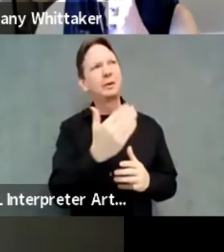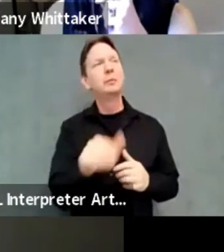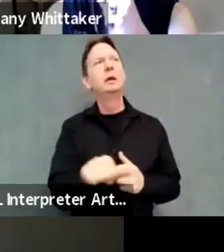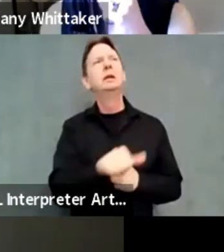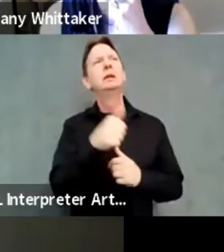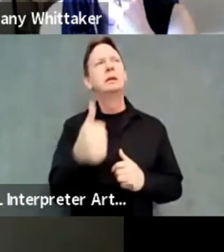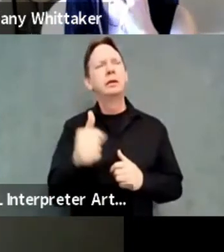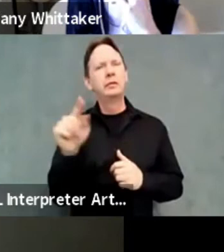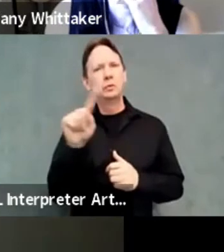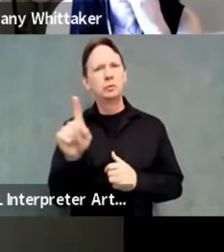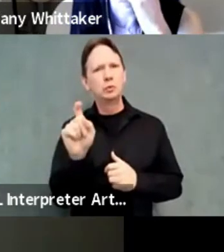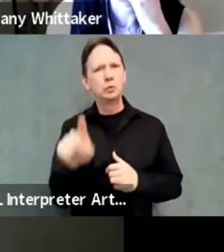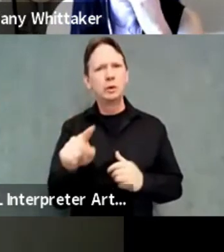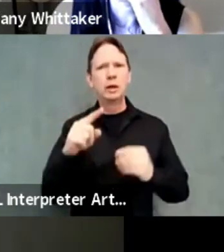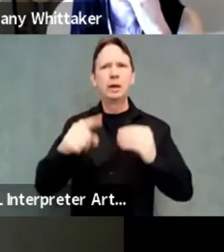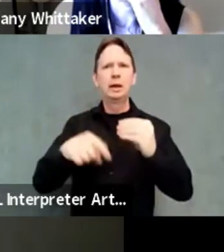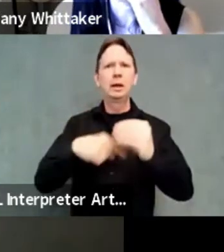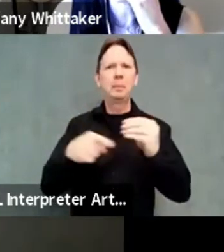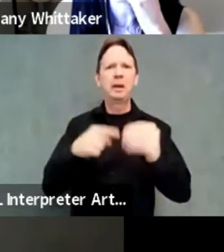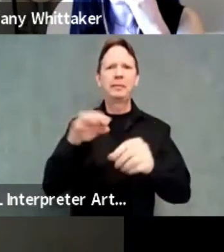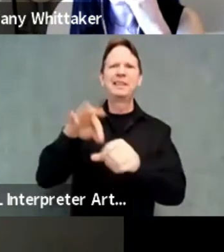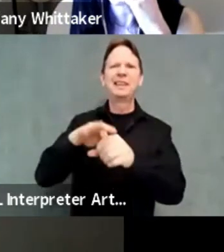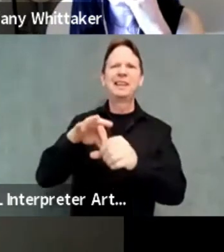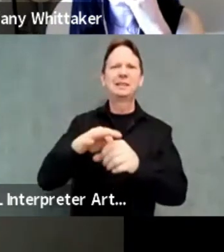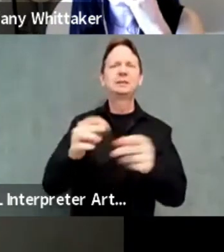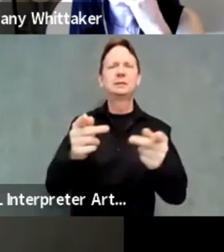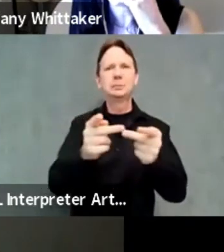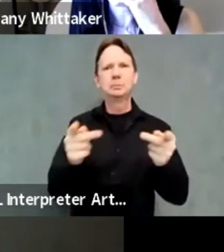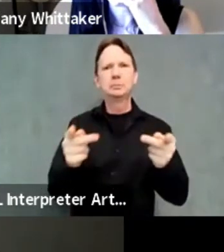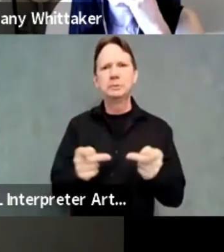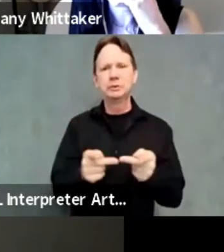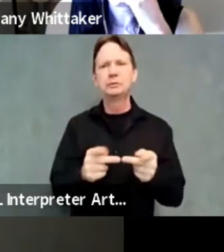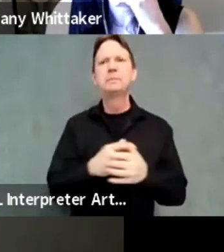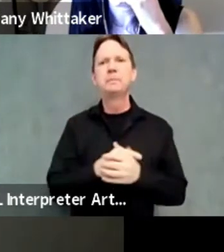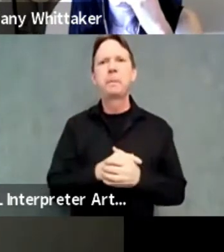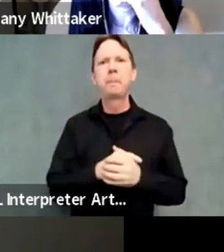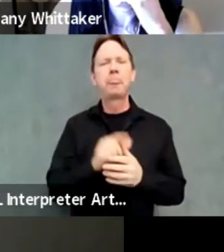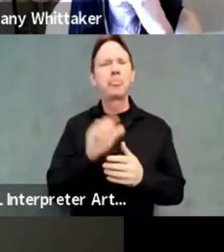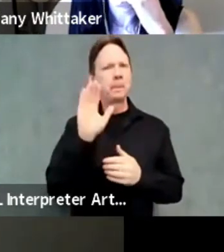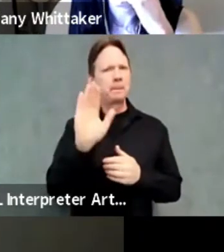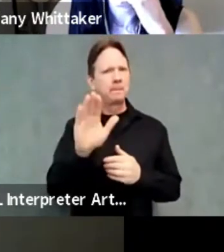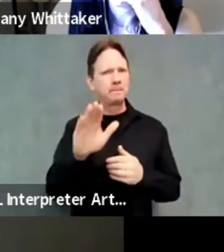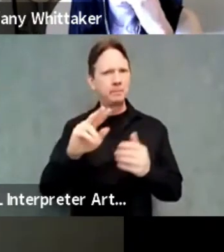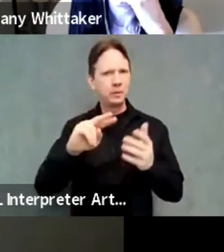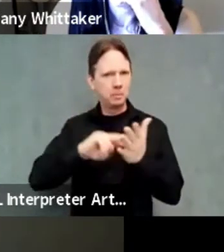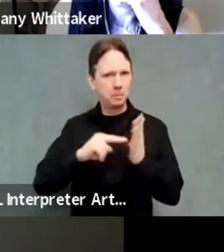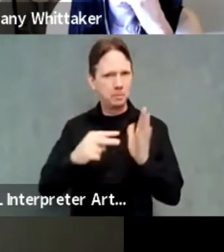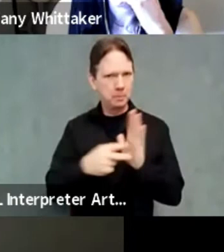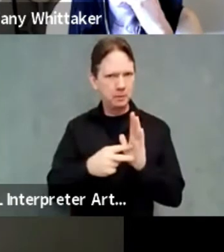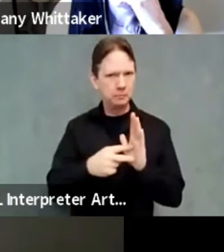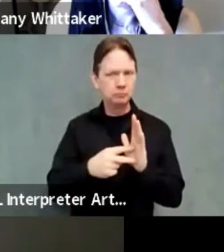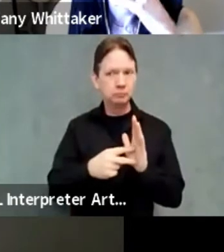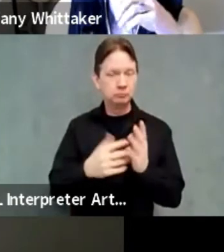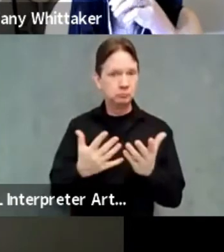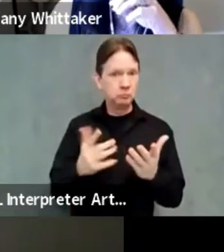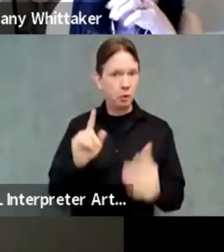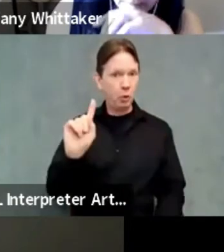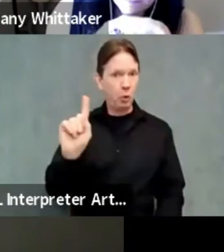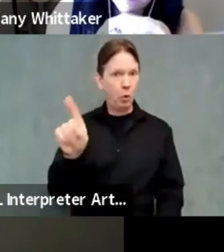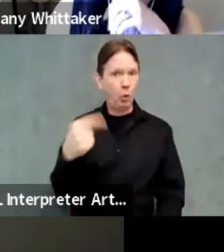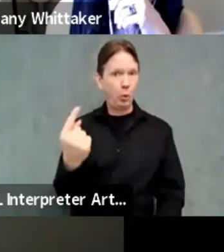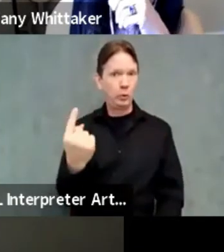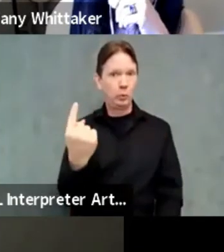this was about the elected positions. Does that mean that if there's only one candidate, that they are